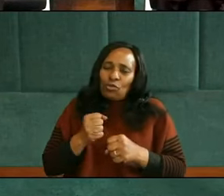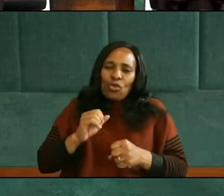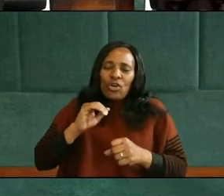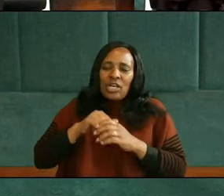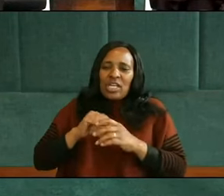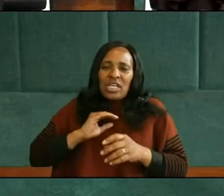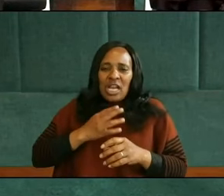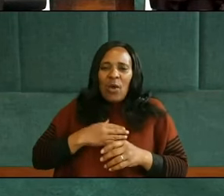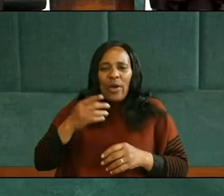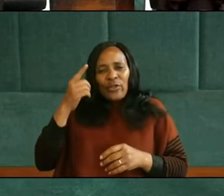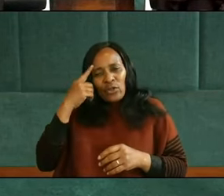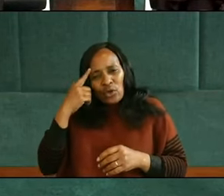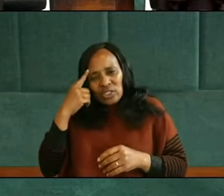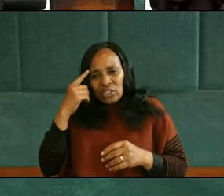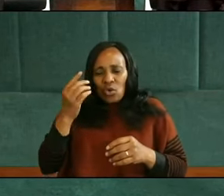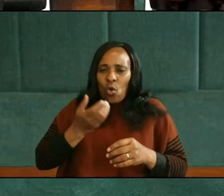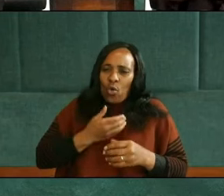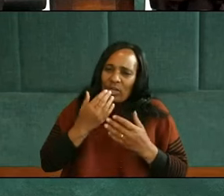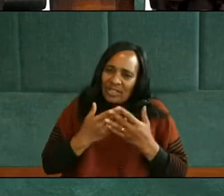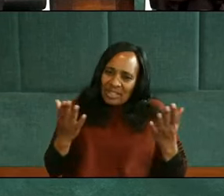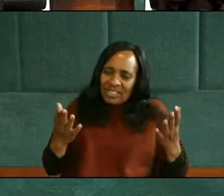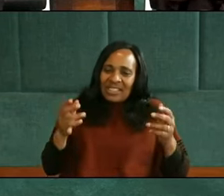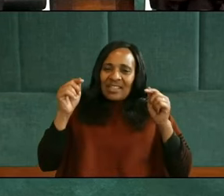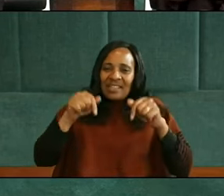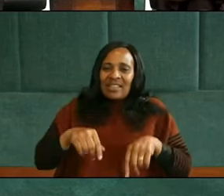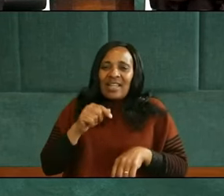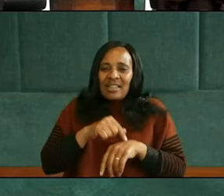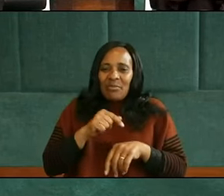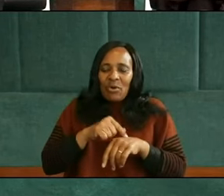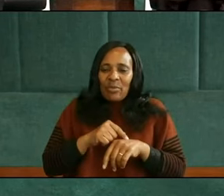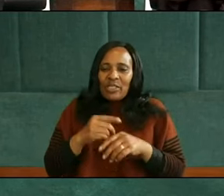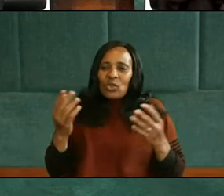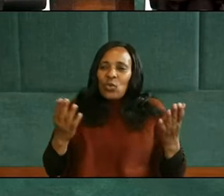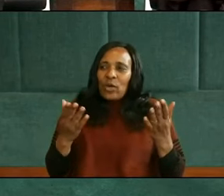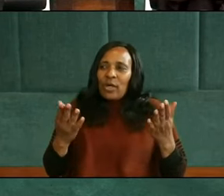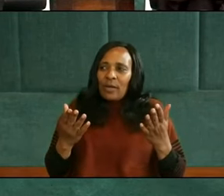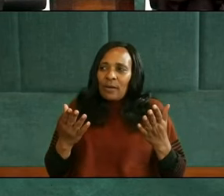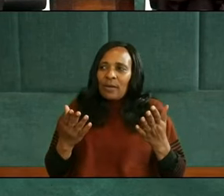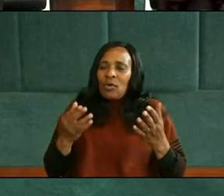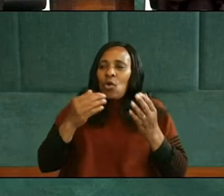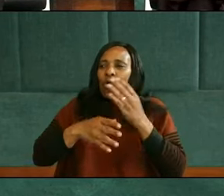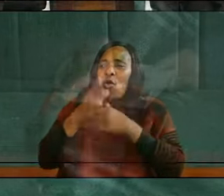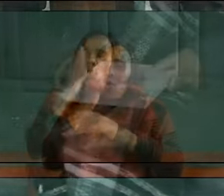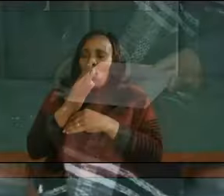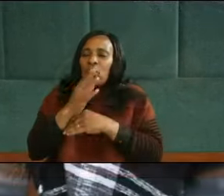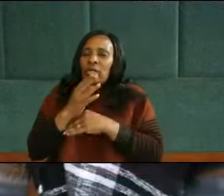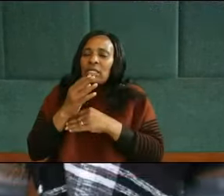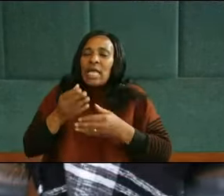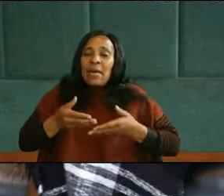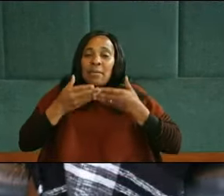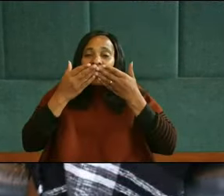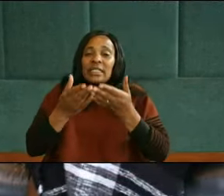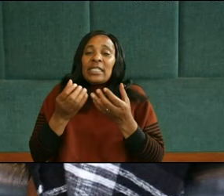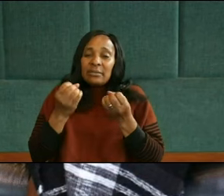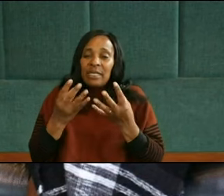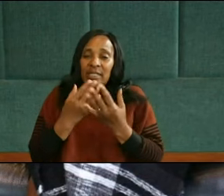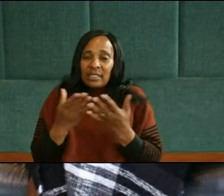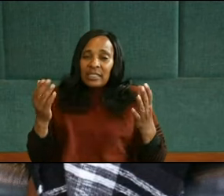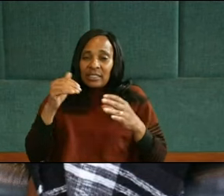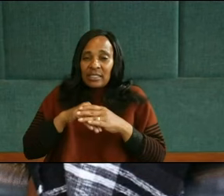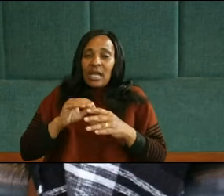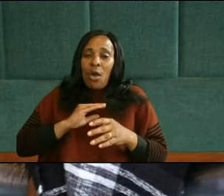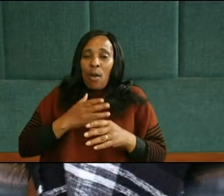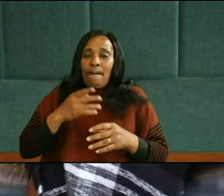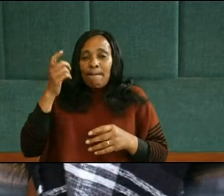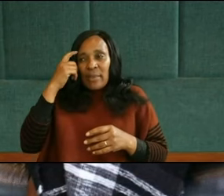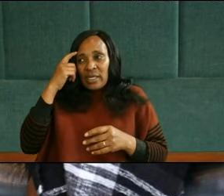our thoughts and doing our own things, these are the moments when God impresses many things upon our minds, so